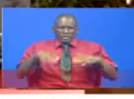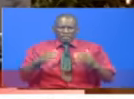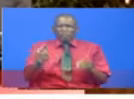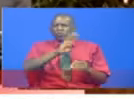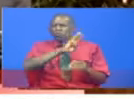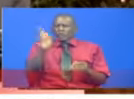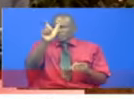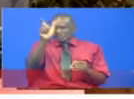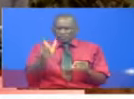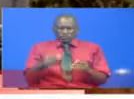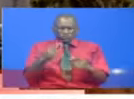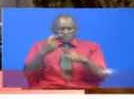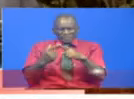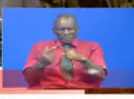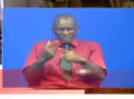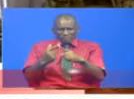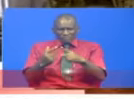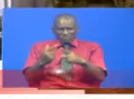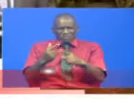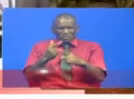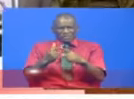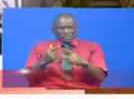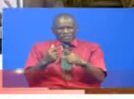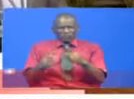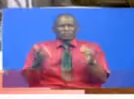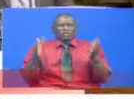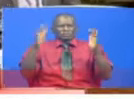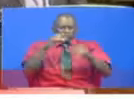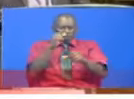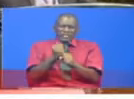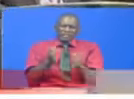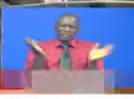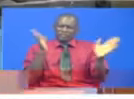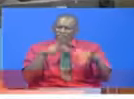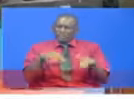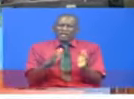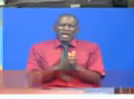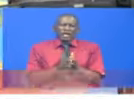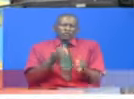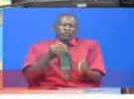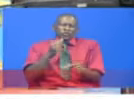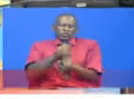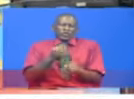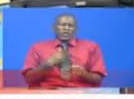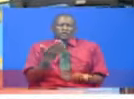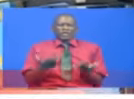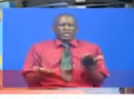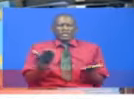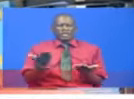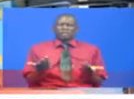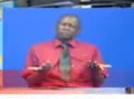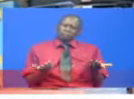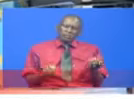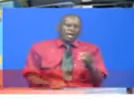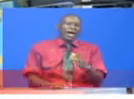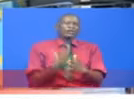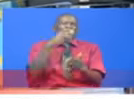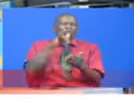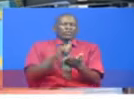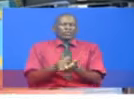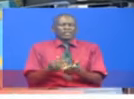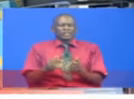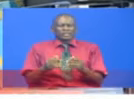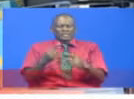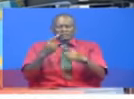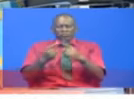region, circumcision festival was done. And is there any outcome of that festival having